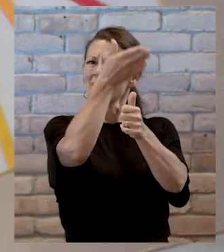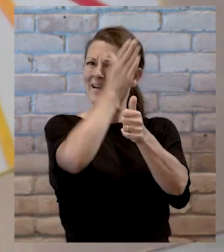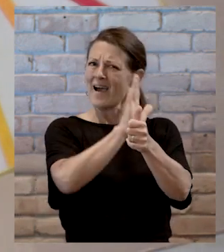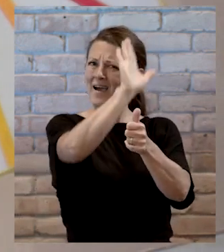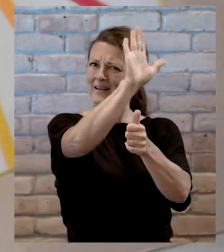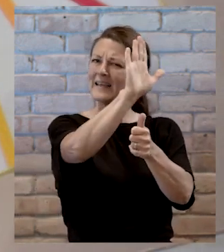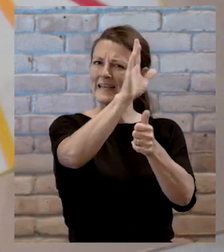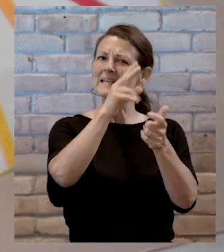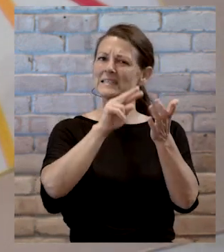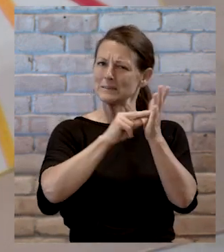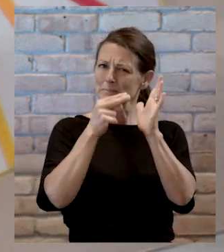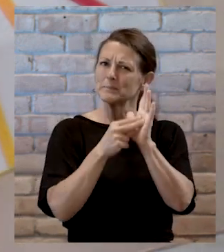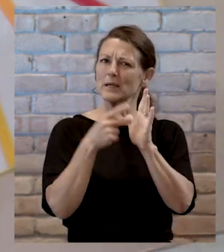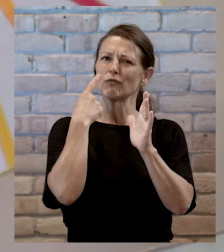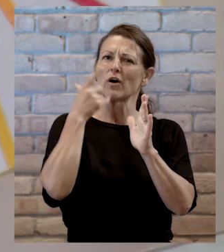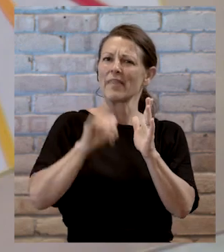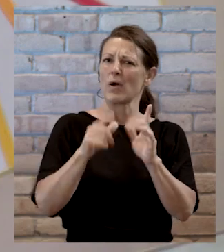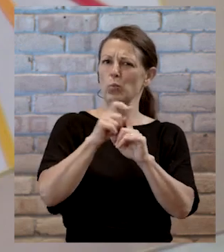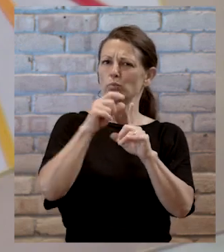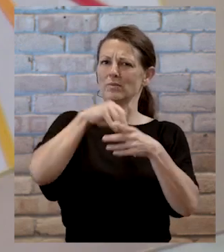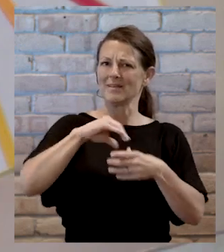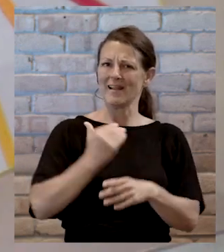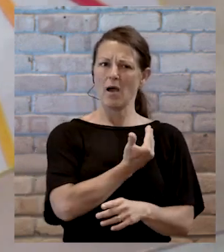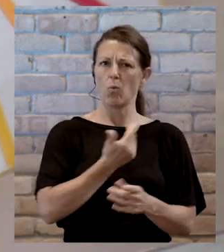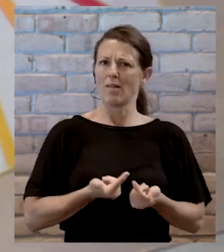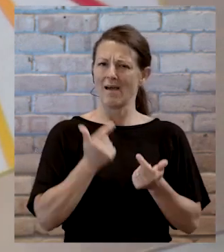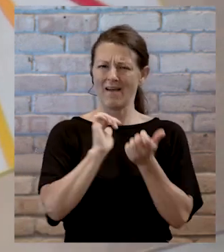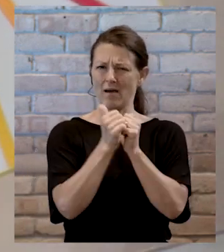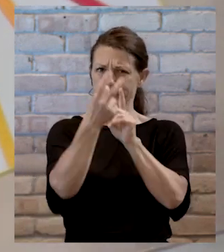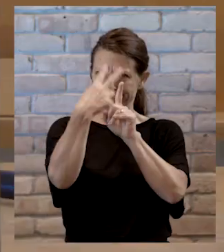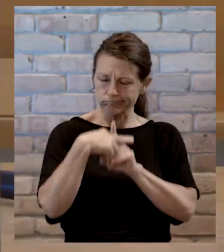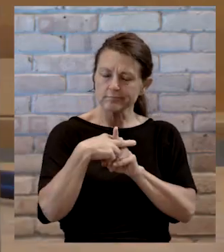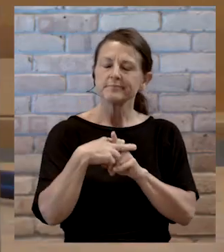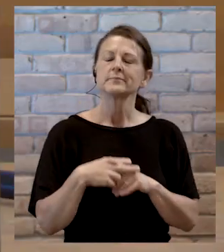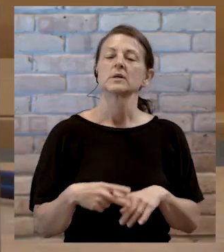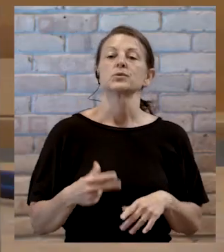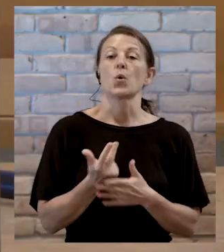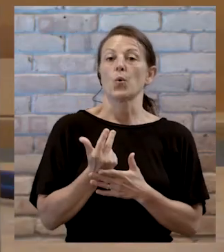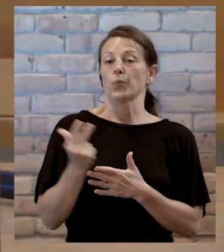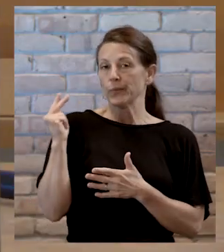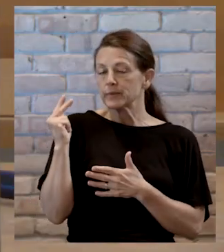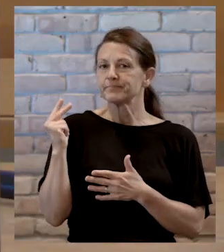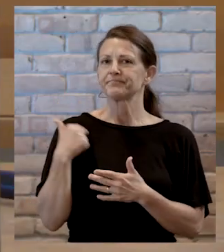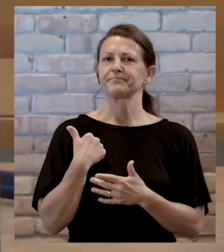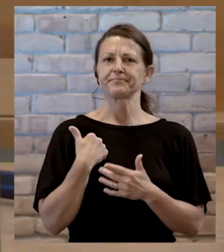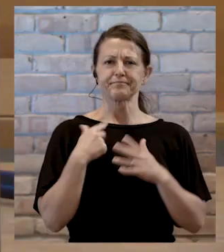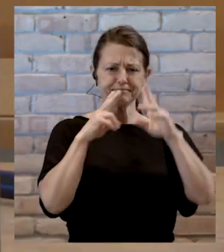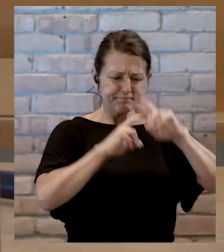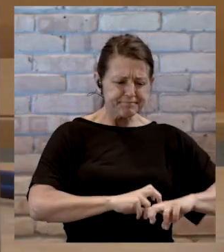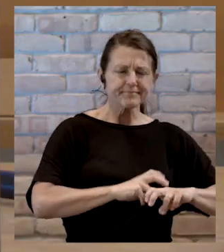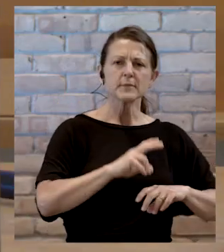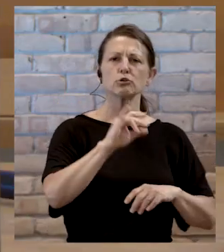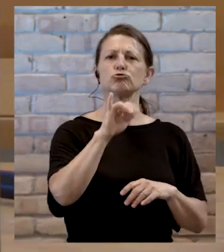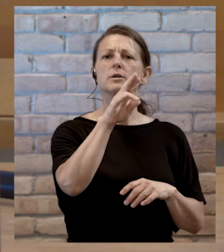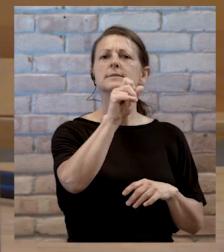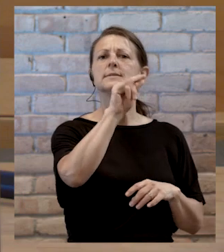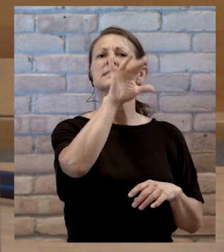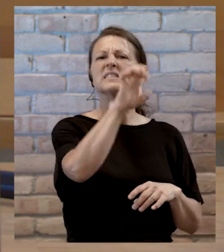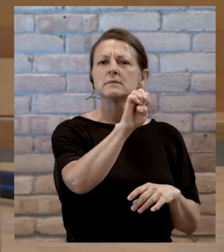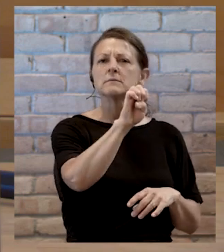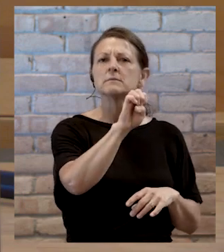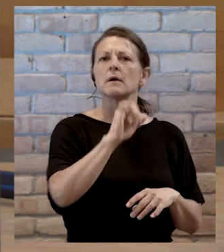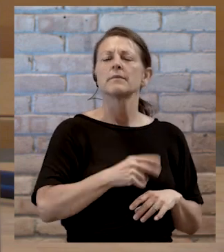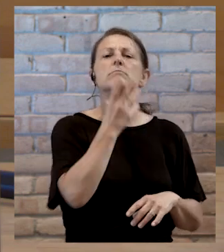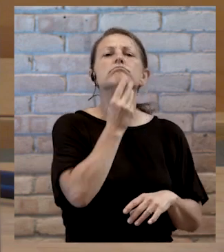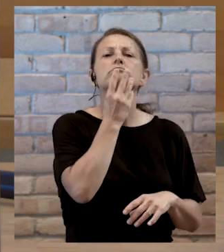what these words mean in our lives. And so 3 weeks ago, I looked at justice, and the Hebrew word for that is